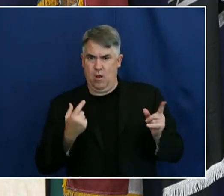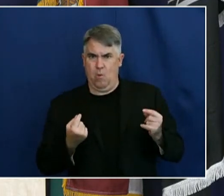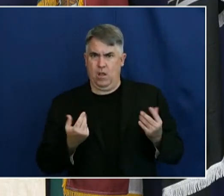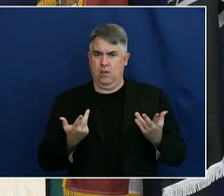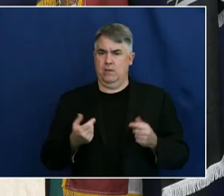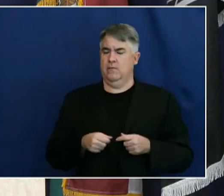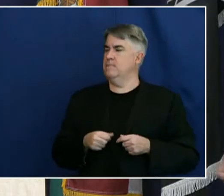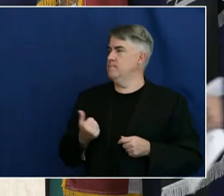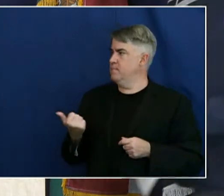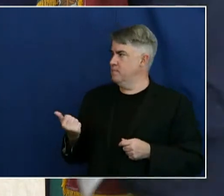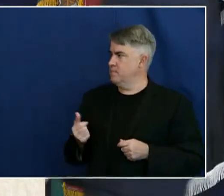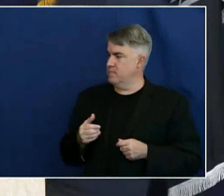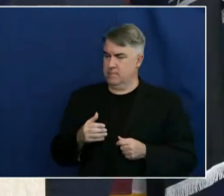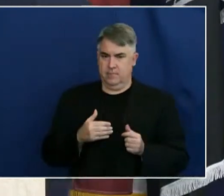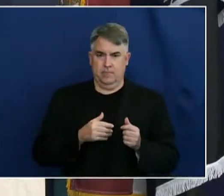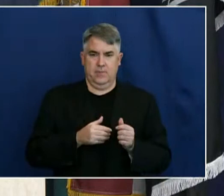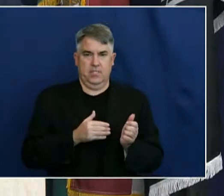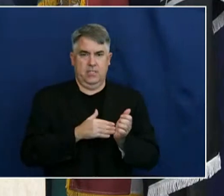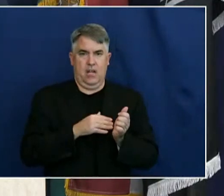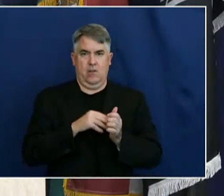Thank you.